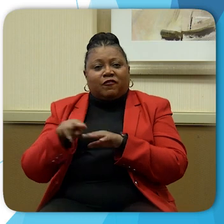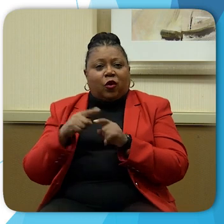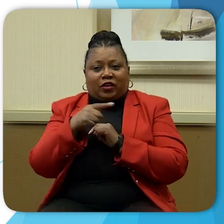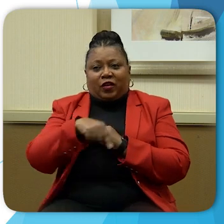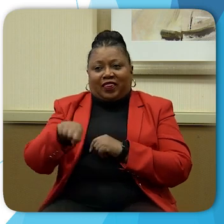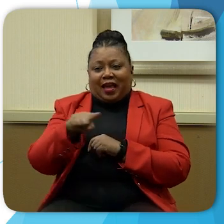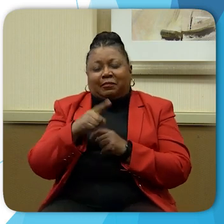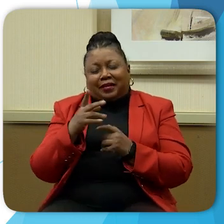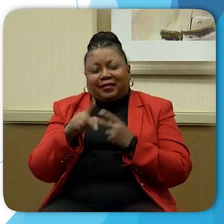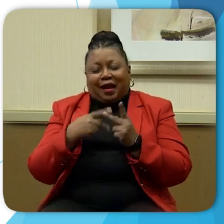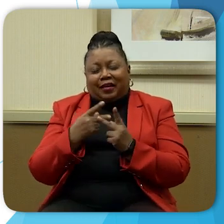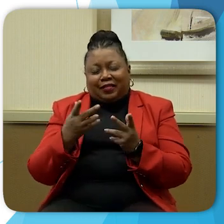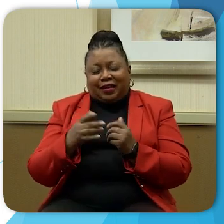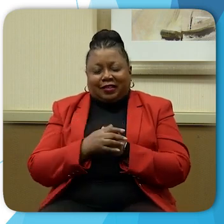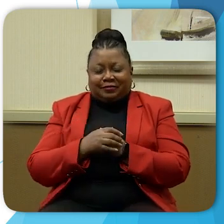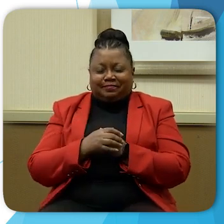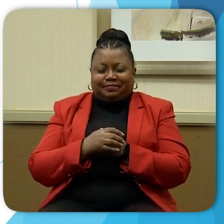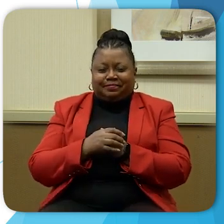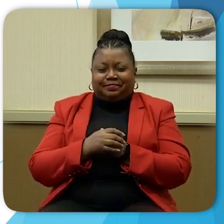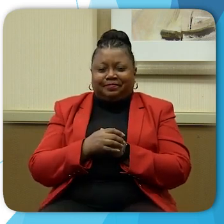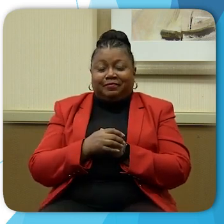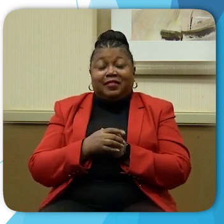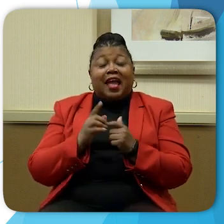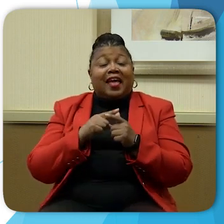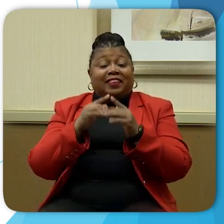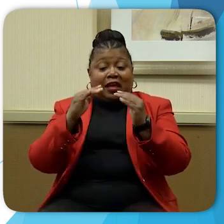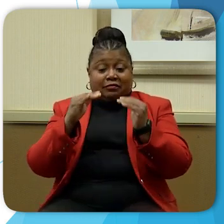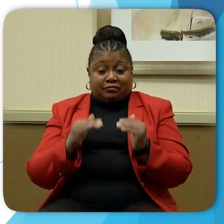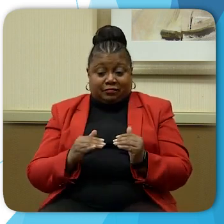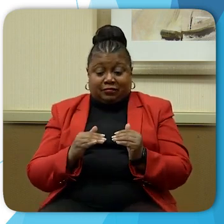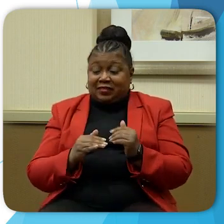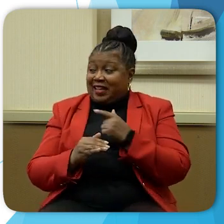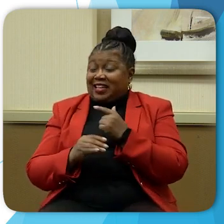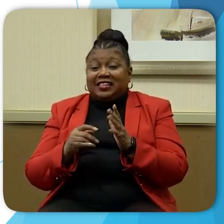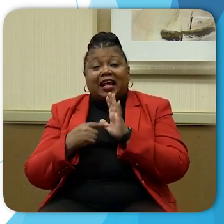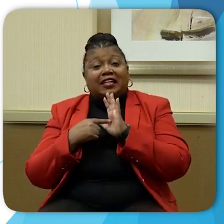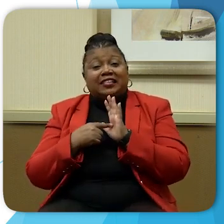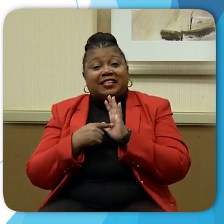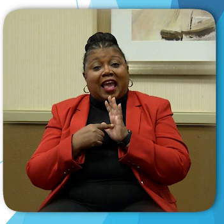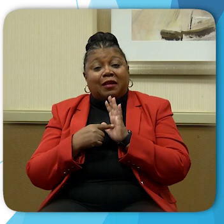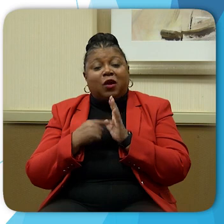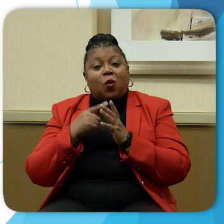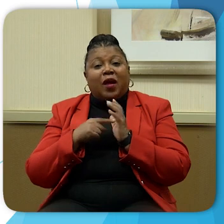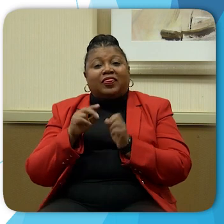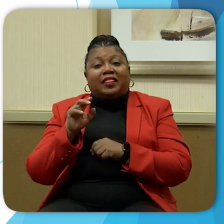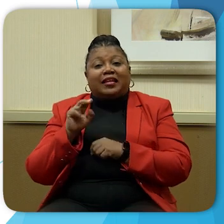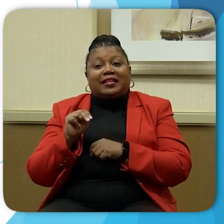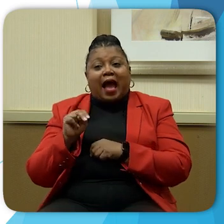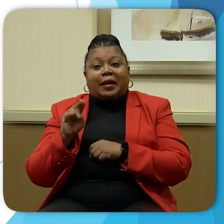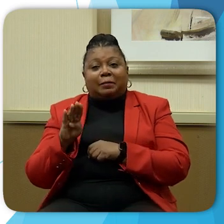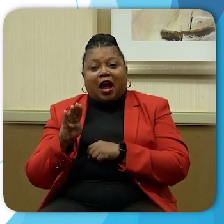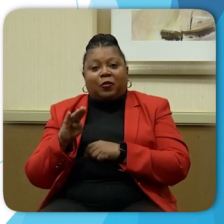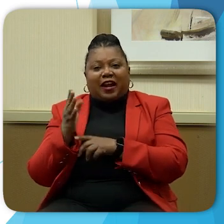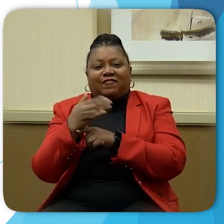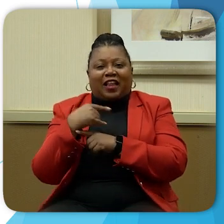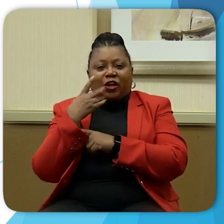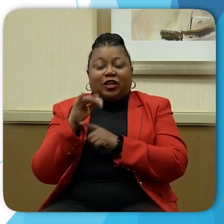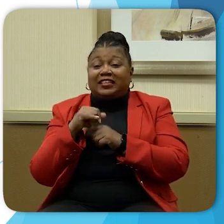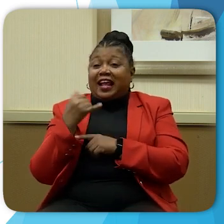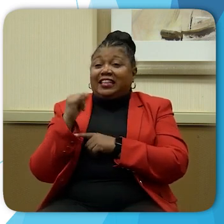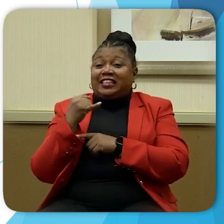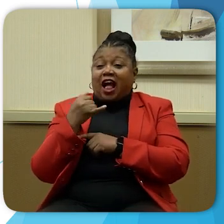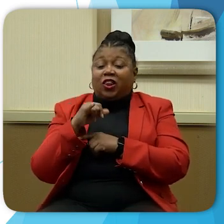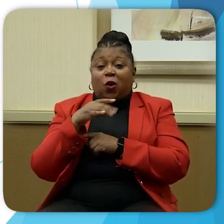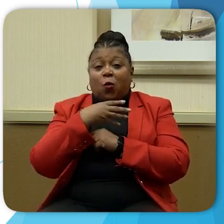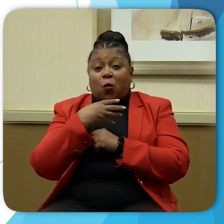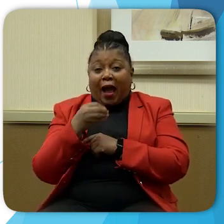them, kind of thing. And then down here is an example of what the non-binary flag looks like. So it's a yellow stripe,